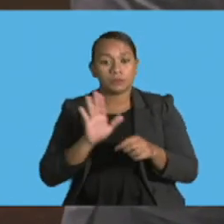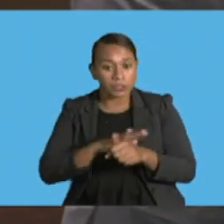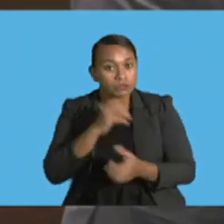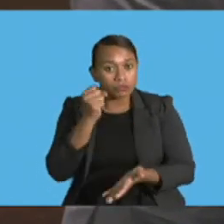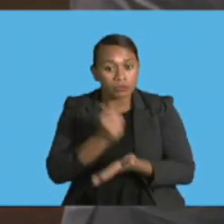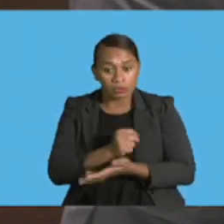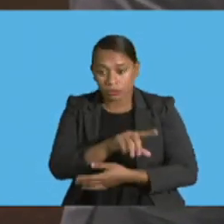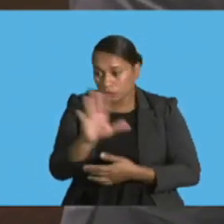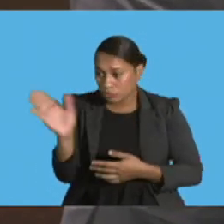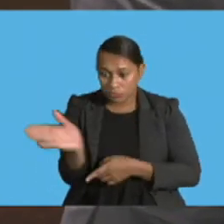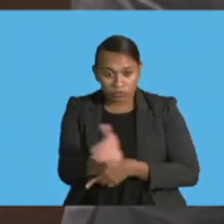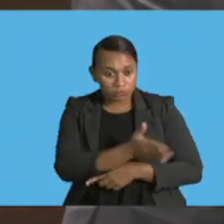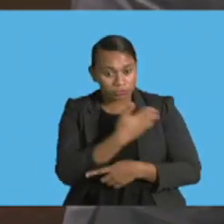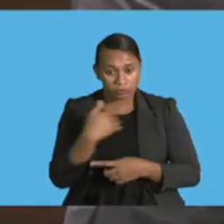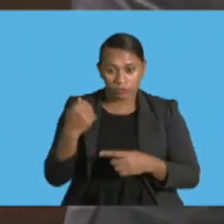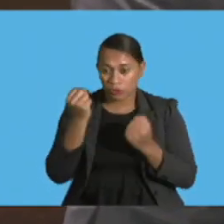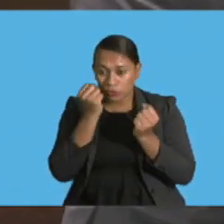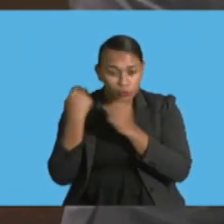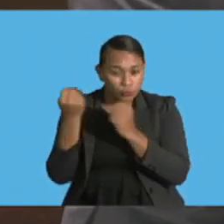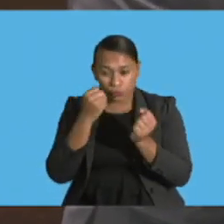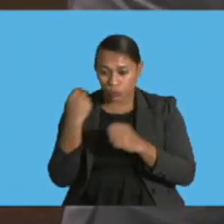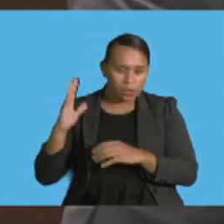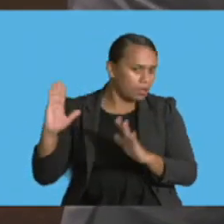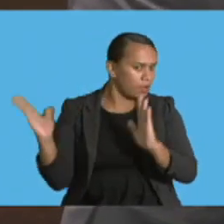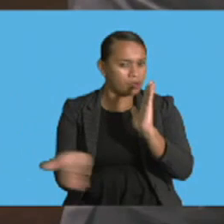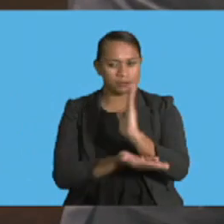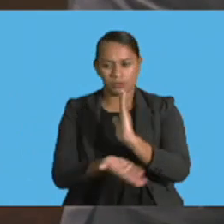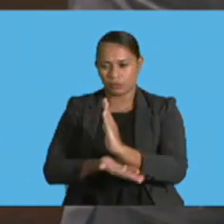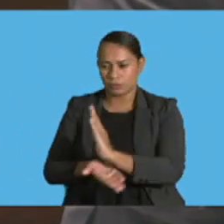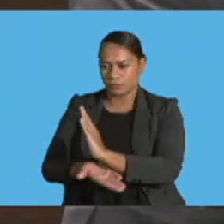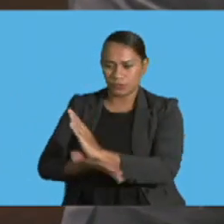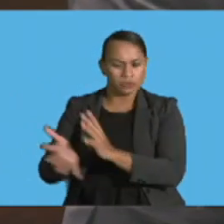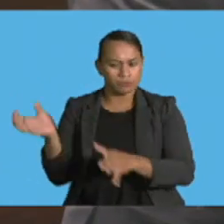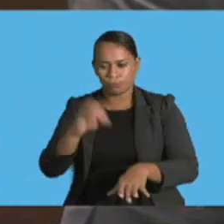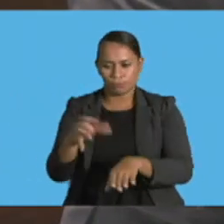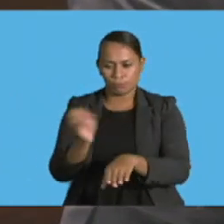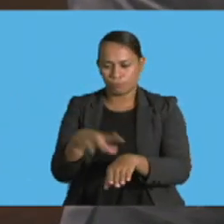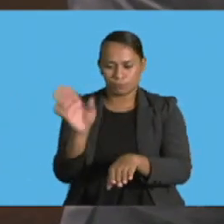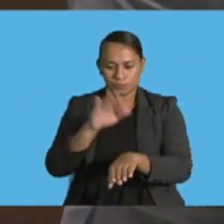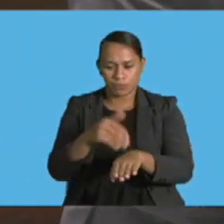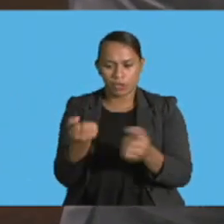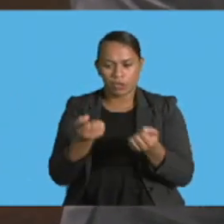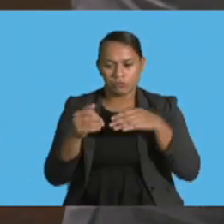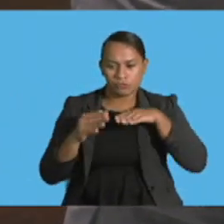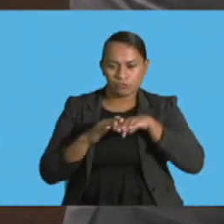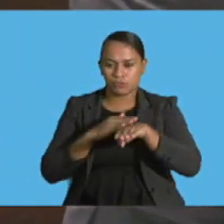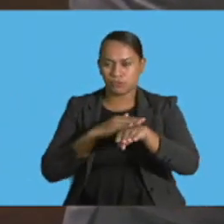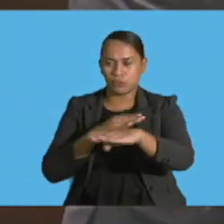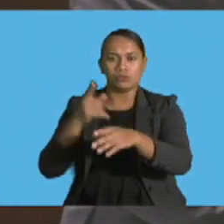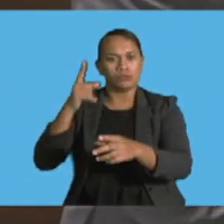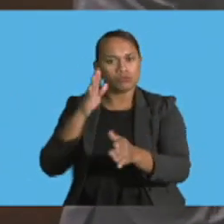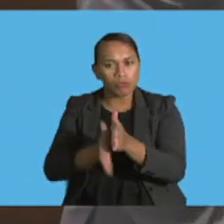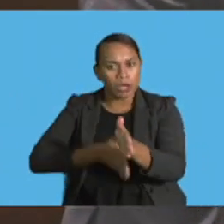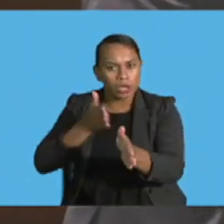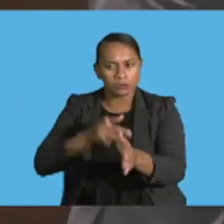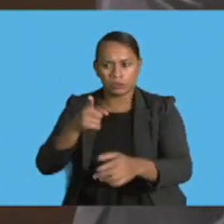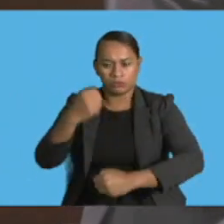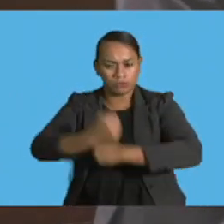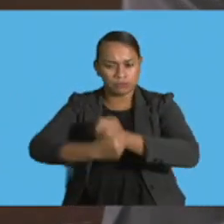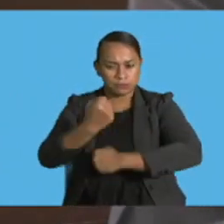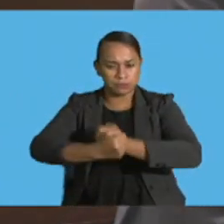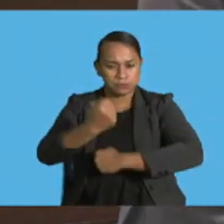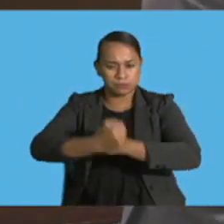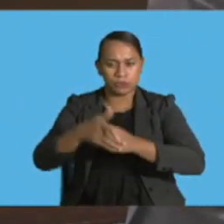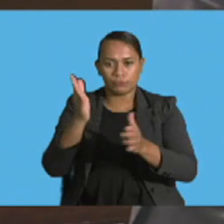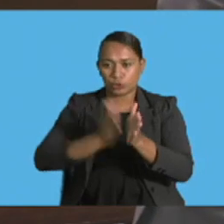over cane is harvested, transported, and processed at the mills, and income is